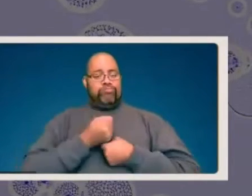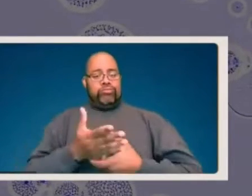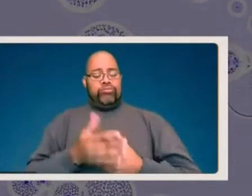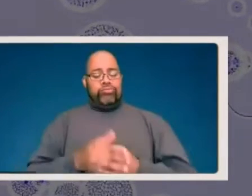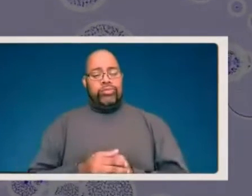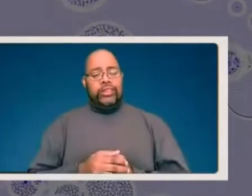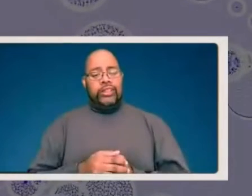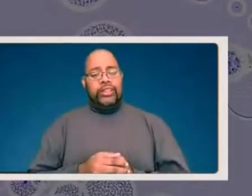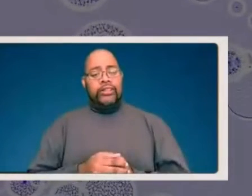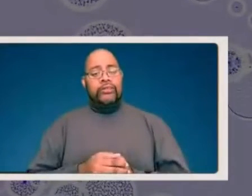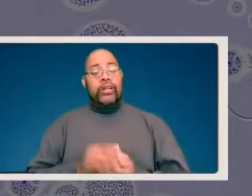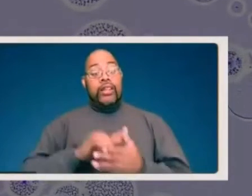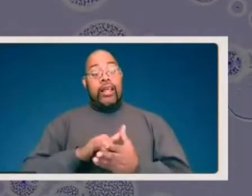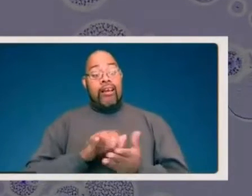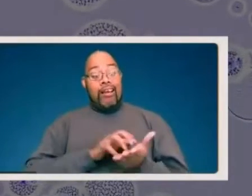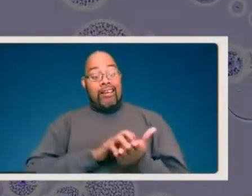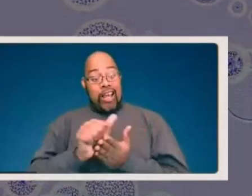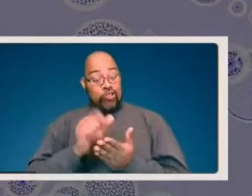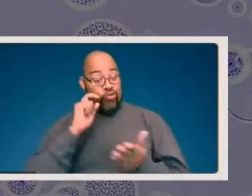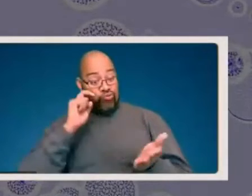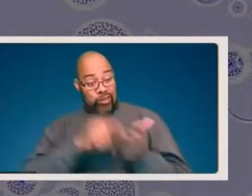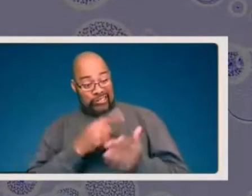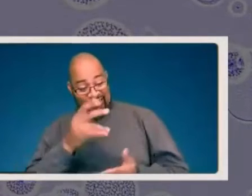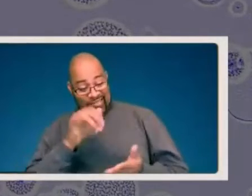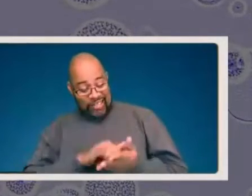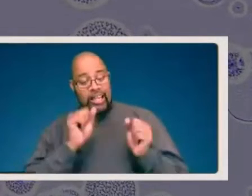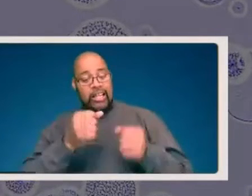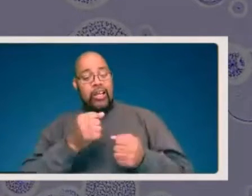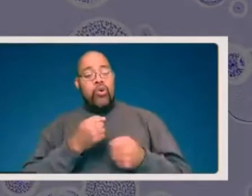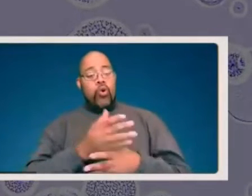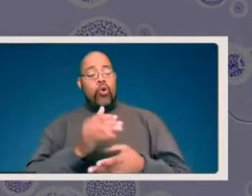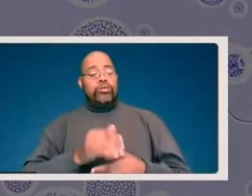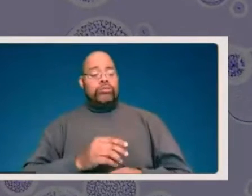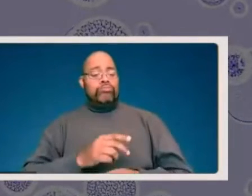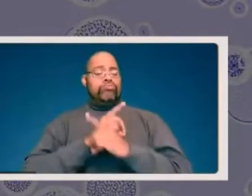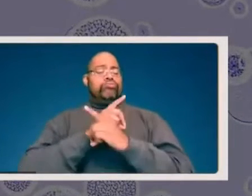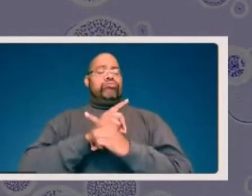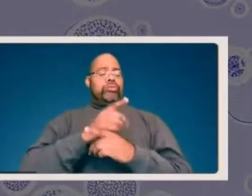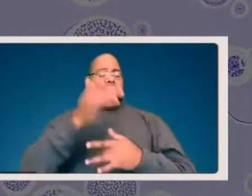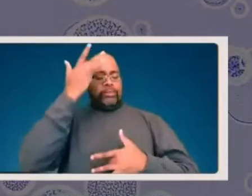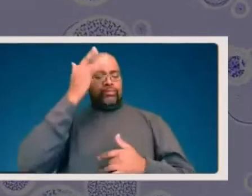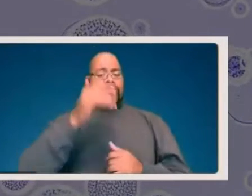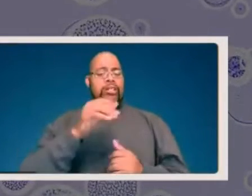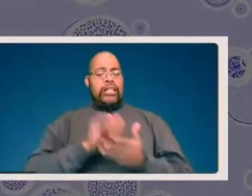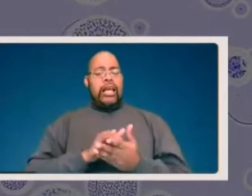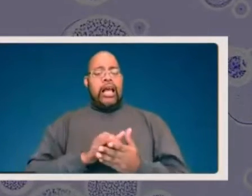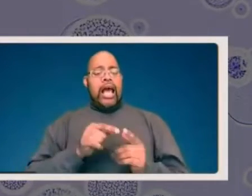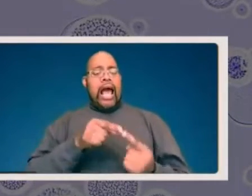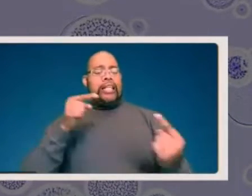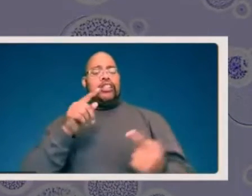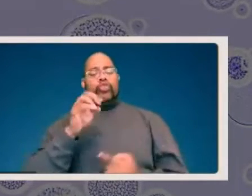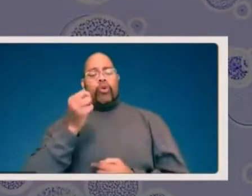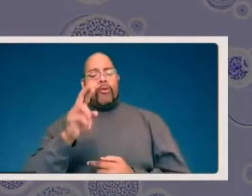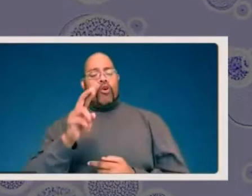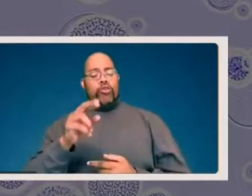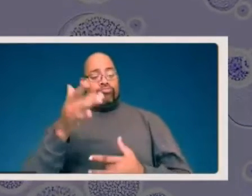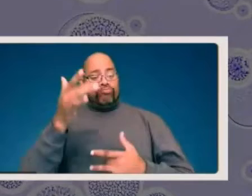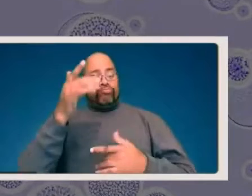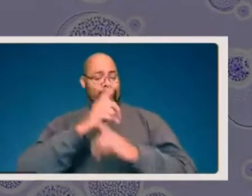Upon viral or cancer antigen recognition, this can lead to immunity to infection as well as to anti-tumor immunity. In the case